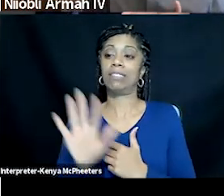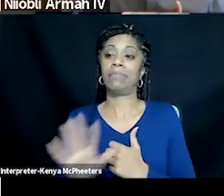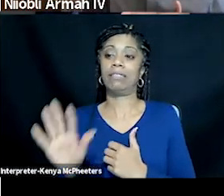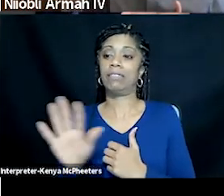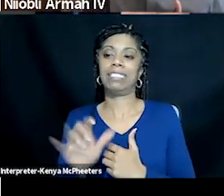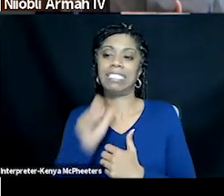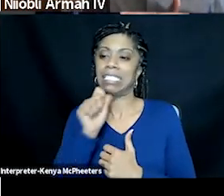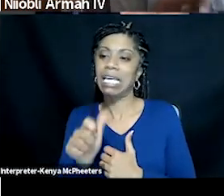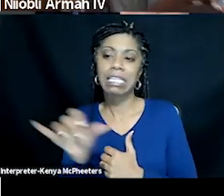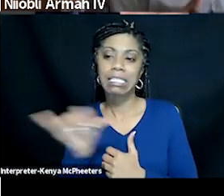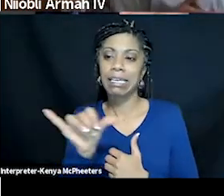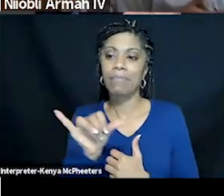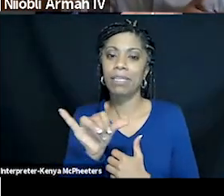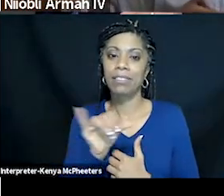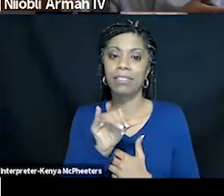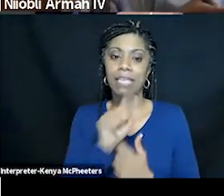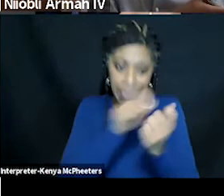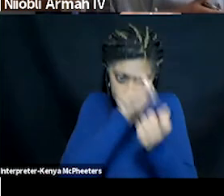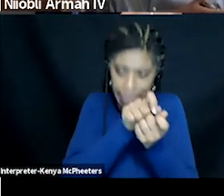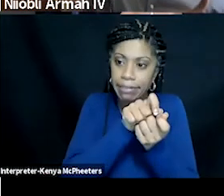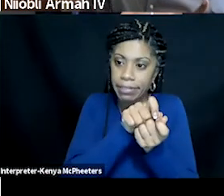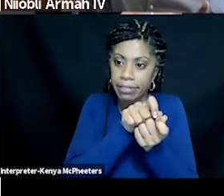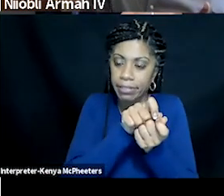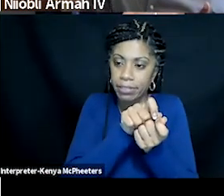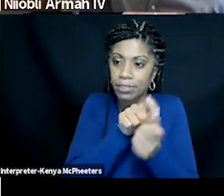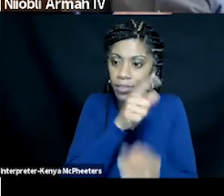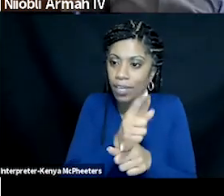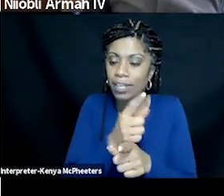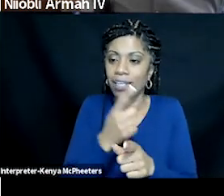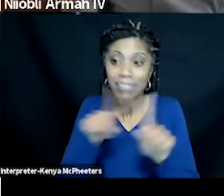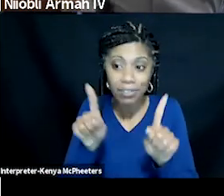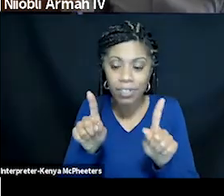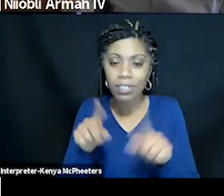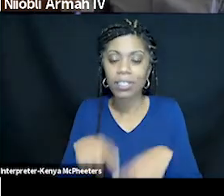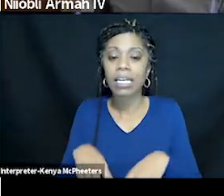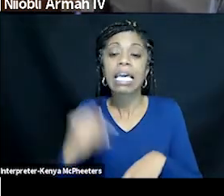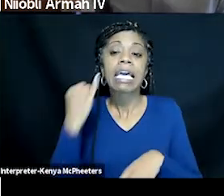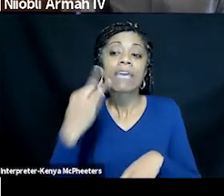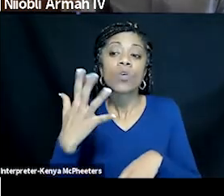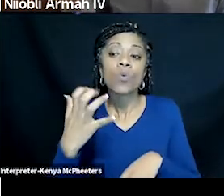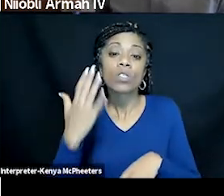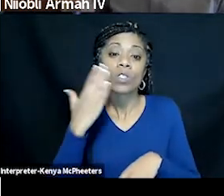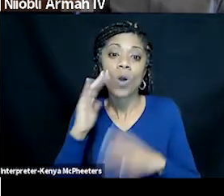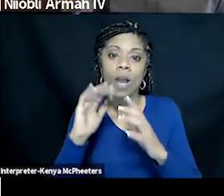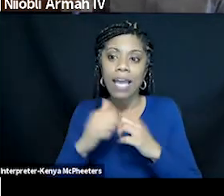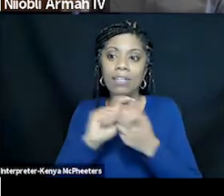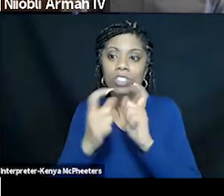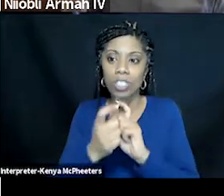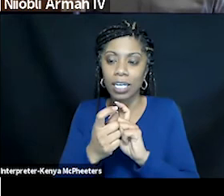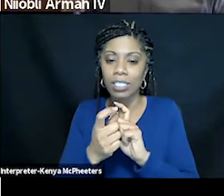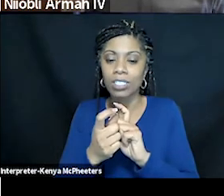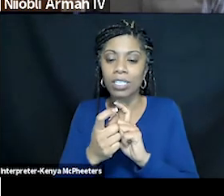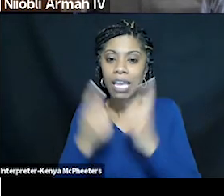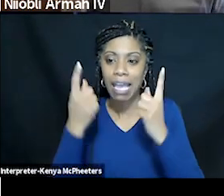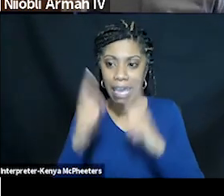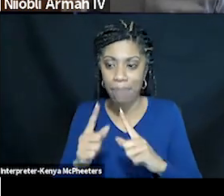change outcomes, you should engage people who have lived through those outcomes. Or if you want to impact an issue or a neighborhood, you should engage